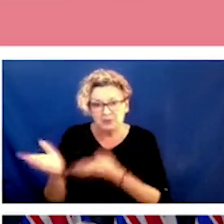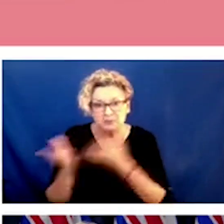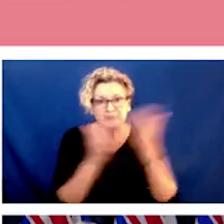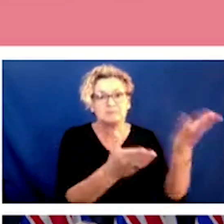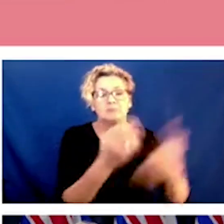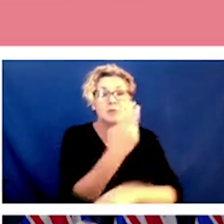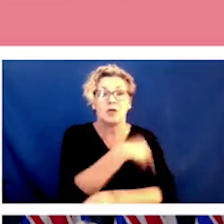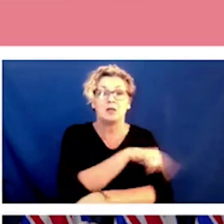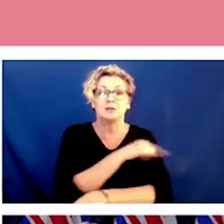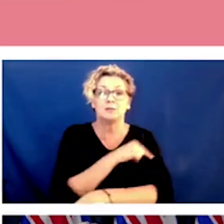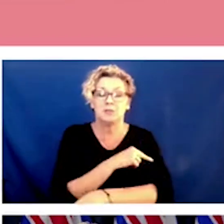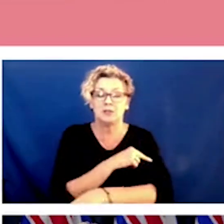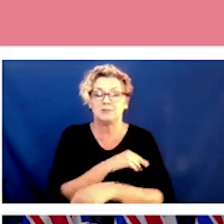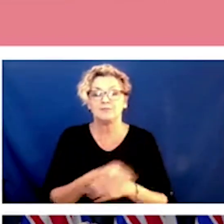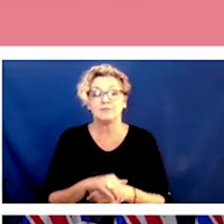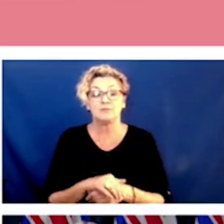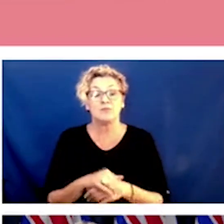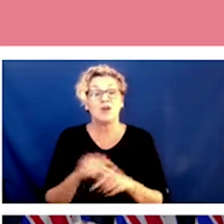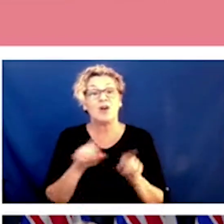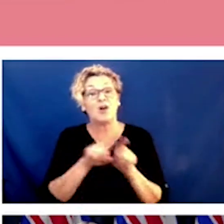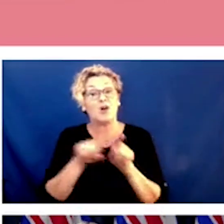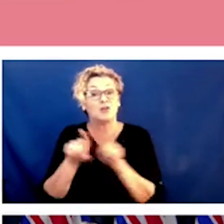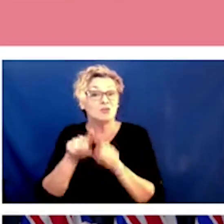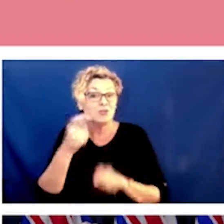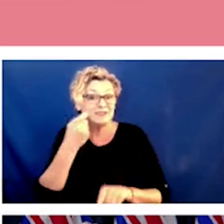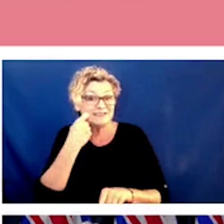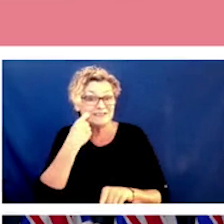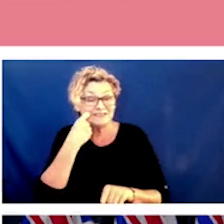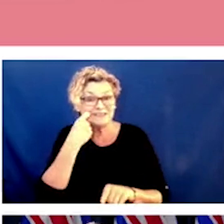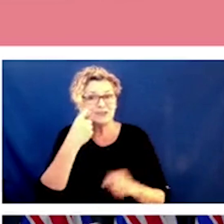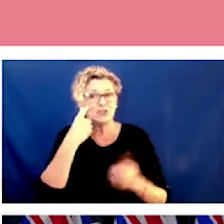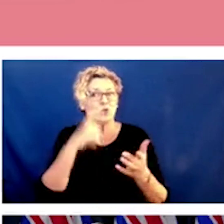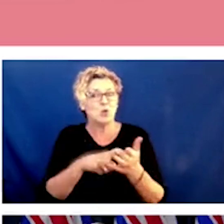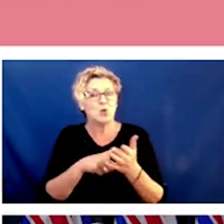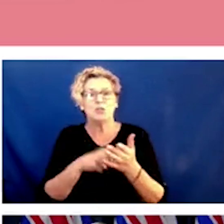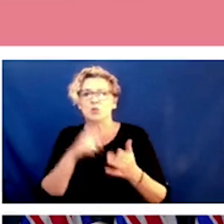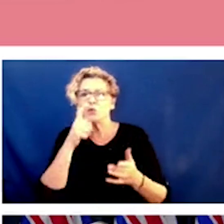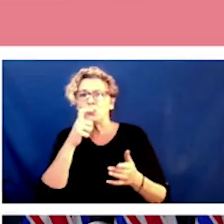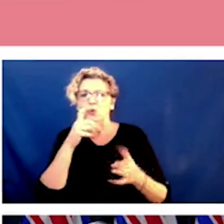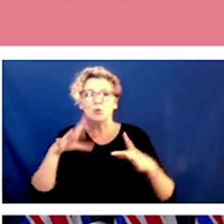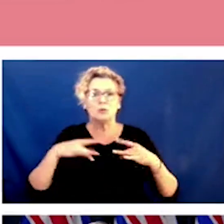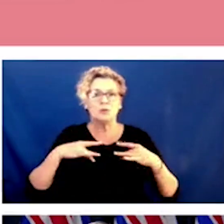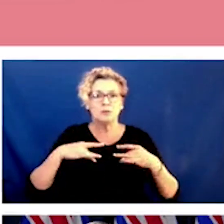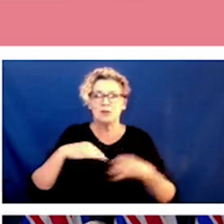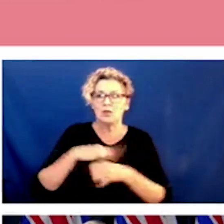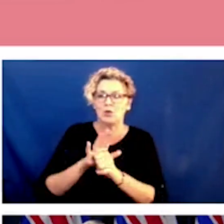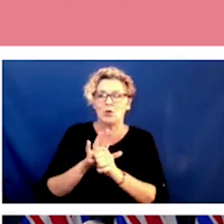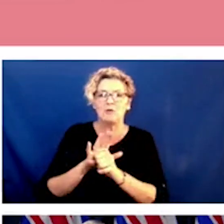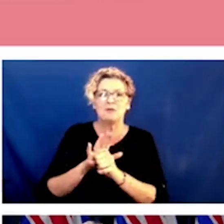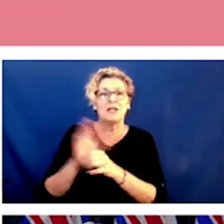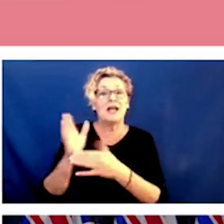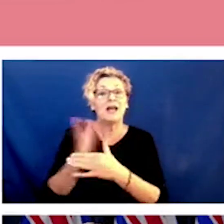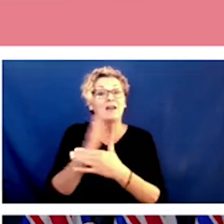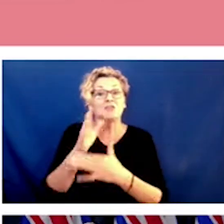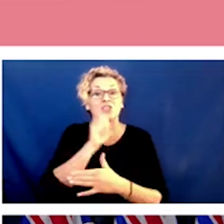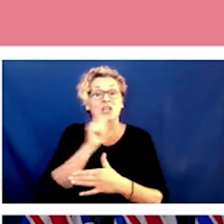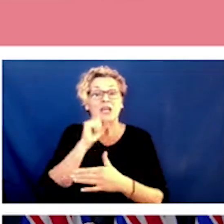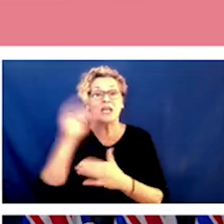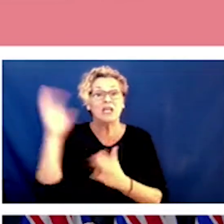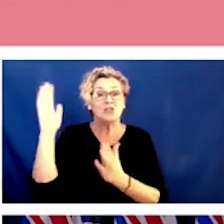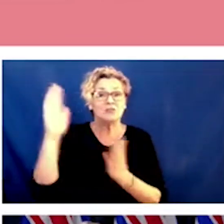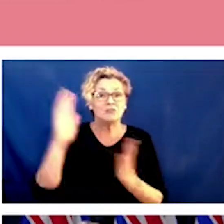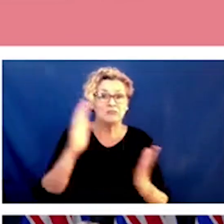who require hospitalization 8%. That is significantly down from earlier on in this